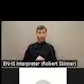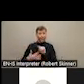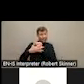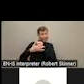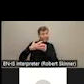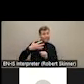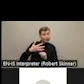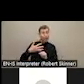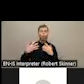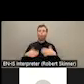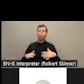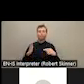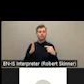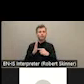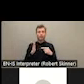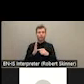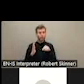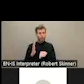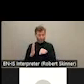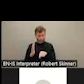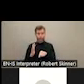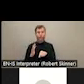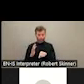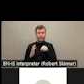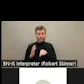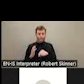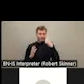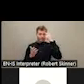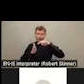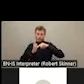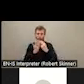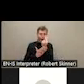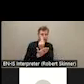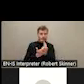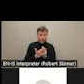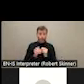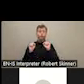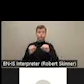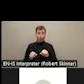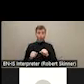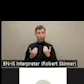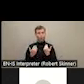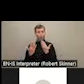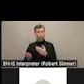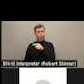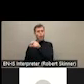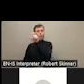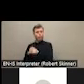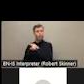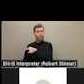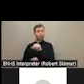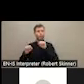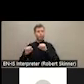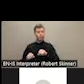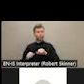and provided in an accessible way. Think that in developing countries where 80%